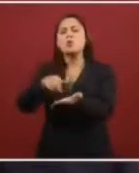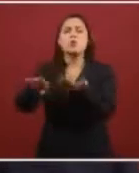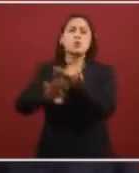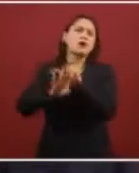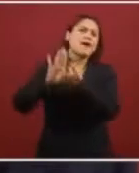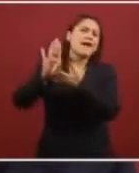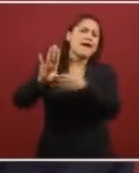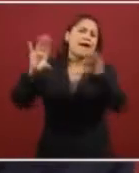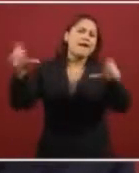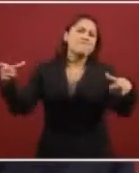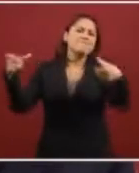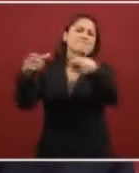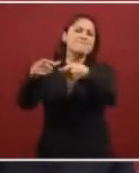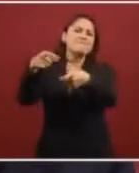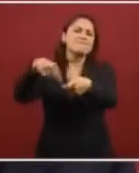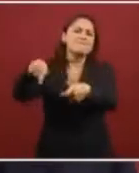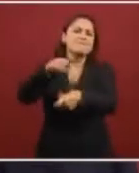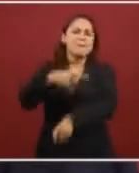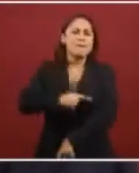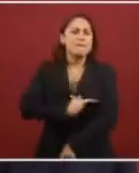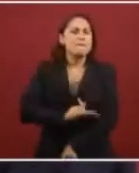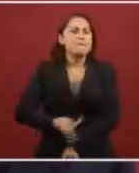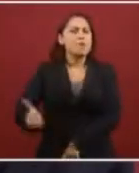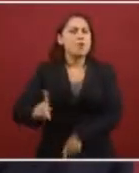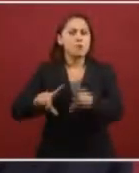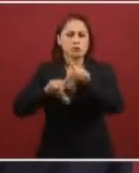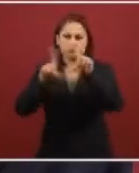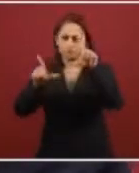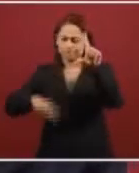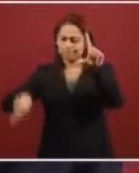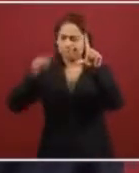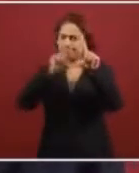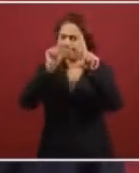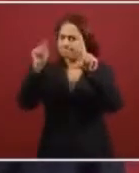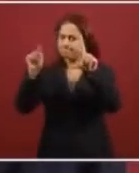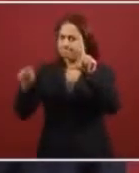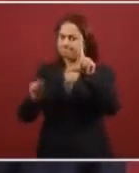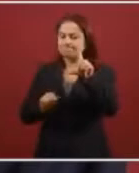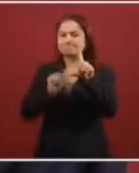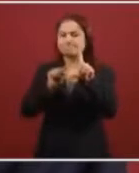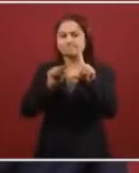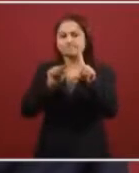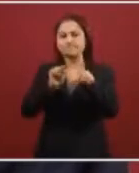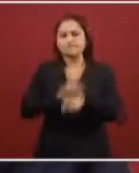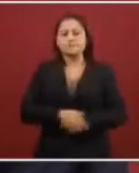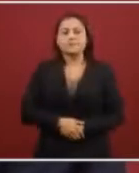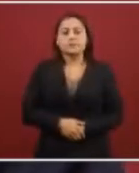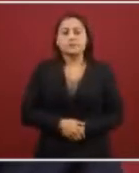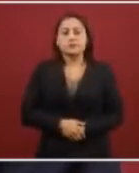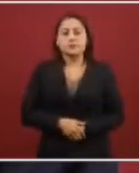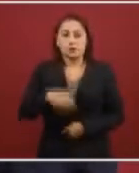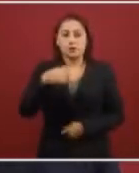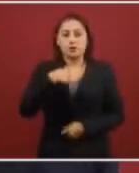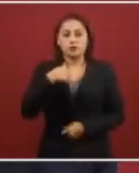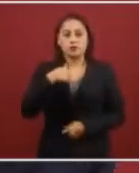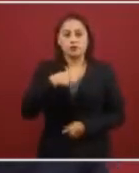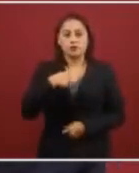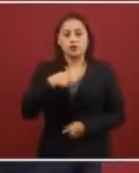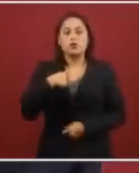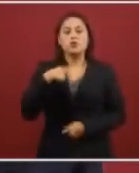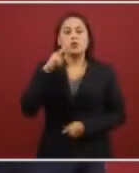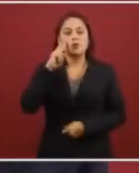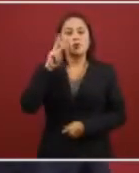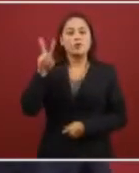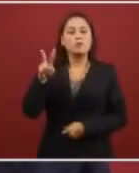pobres communities del país. And poor areas of the country. Eso me da mucha tranquilidad. And that gives